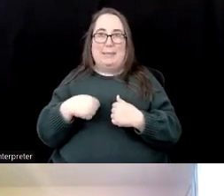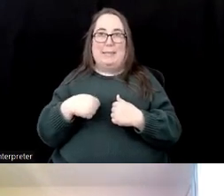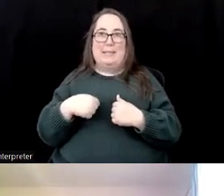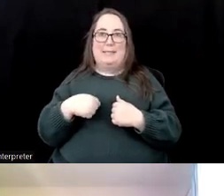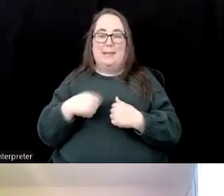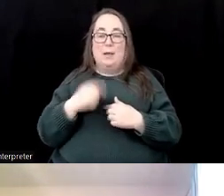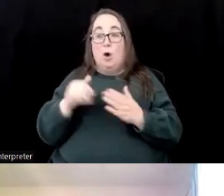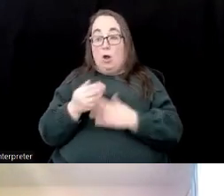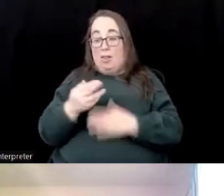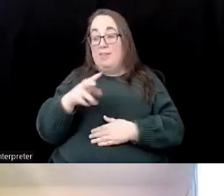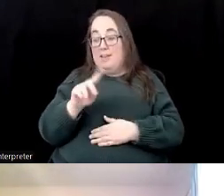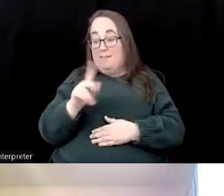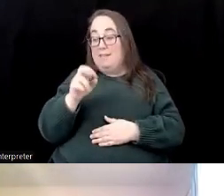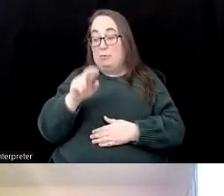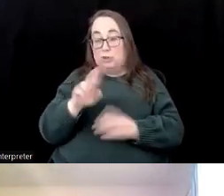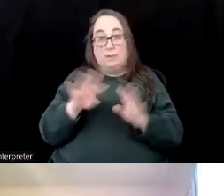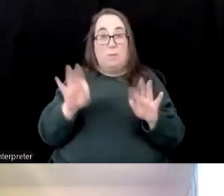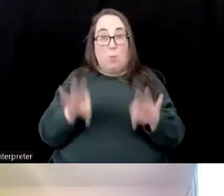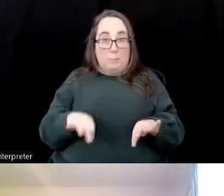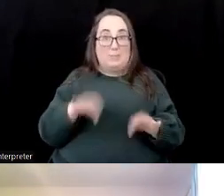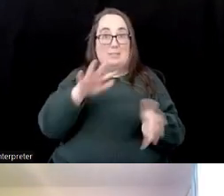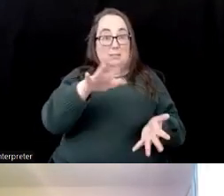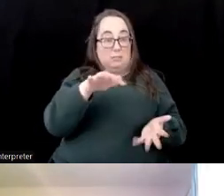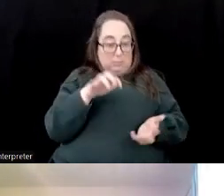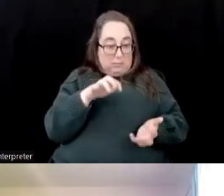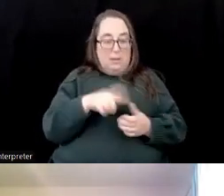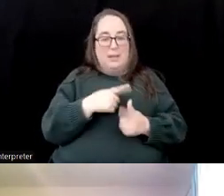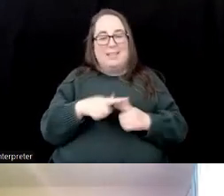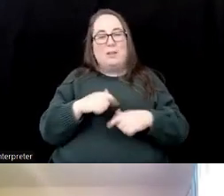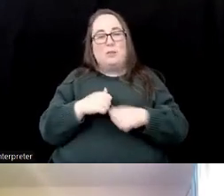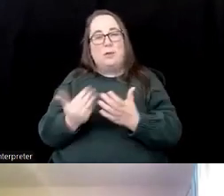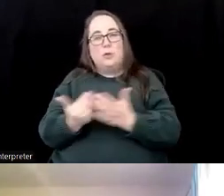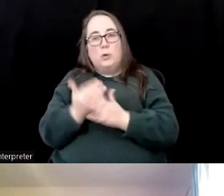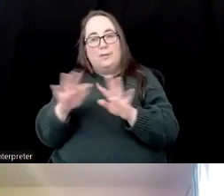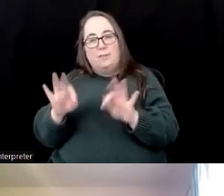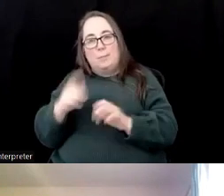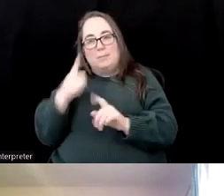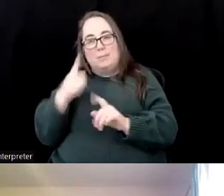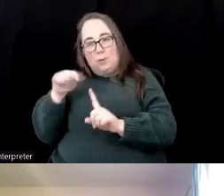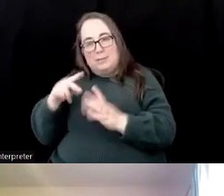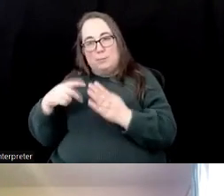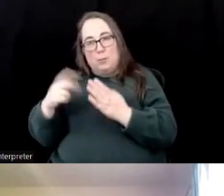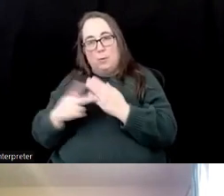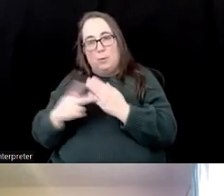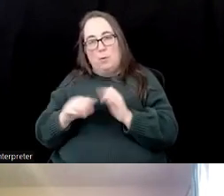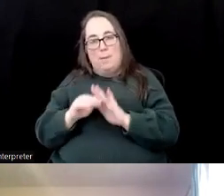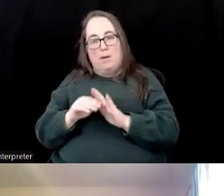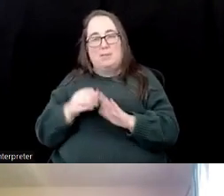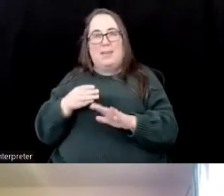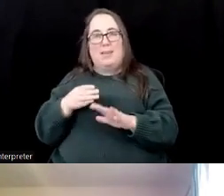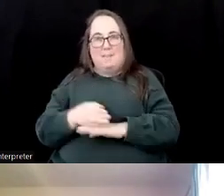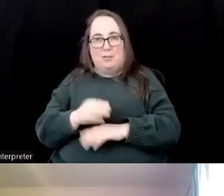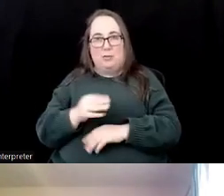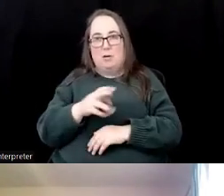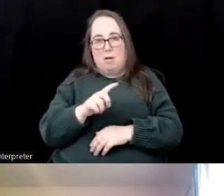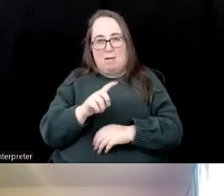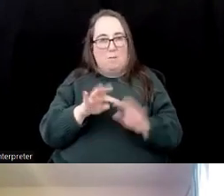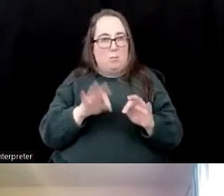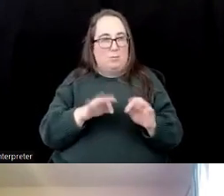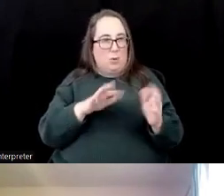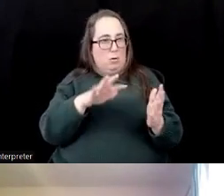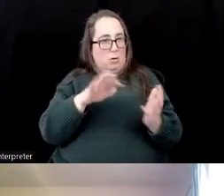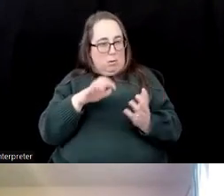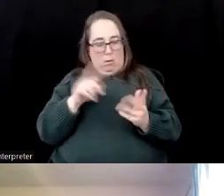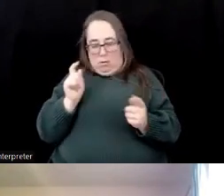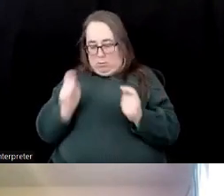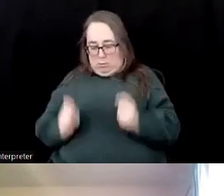voucher forms and created new forms specifically for this program that were modeled after the HUD forms. So that the